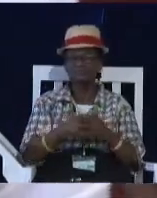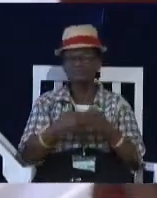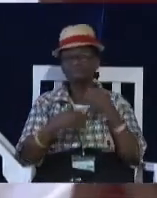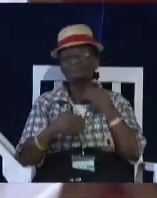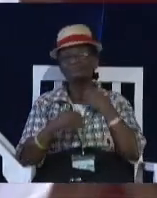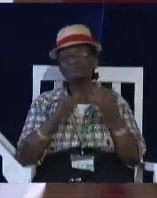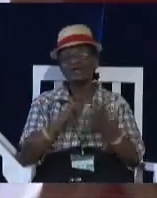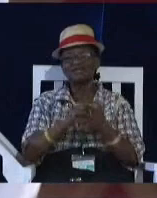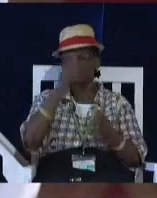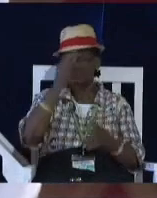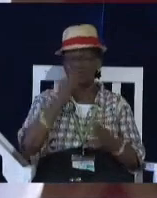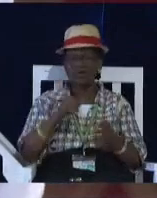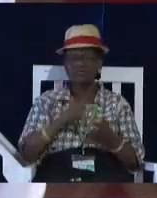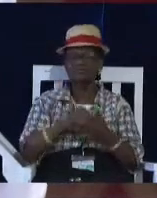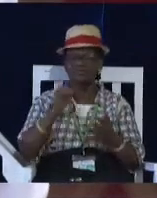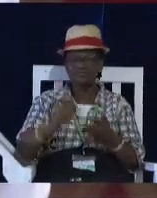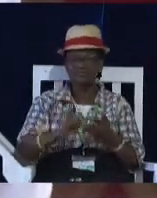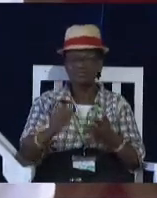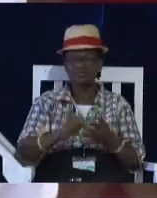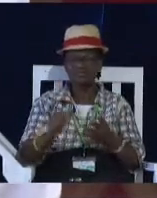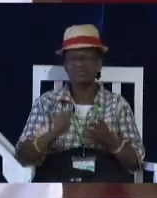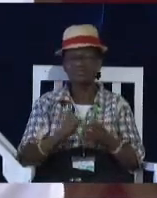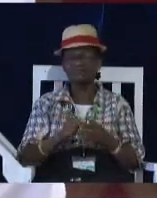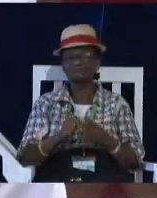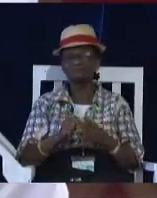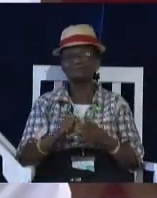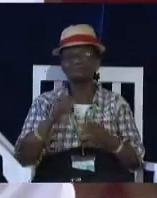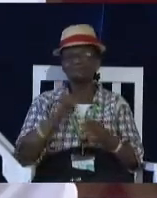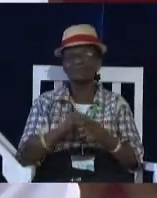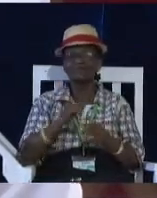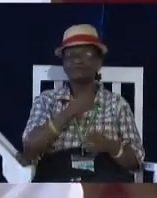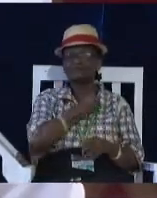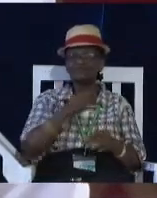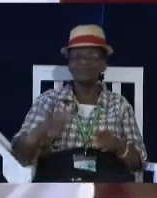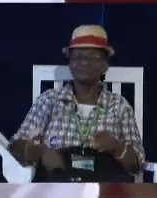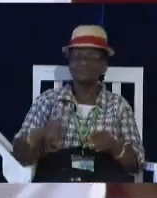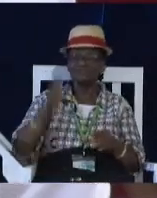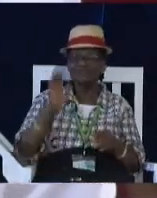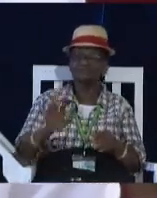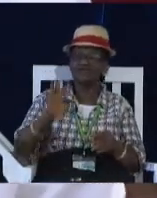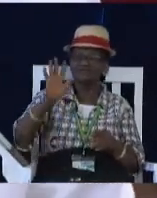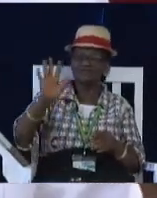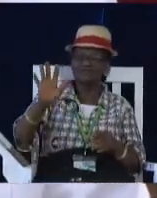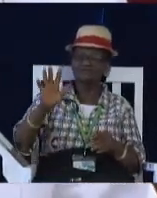That is why it is written in James chapter 5.